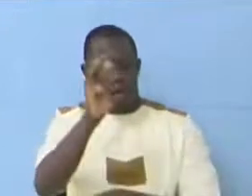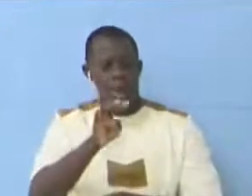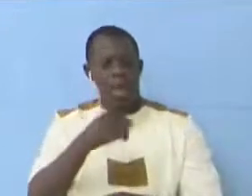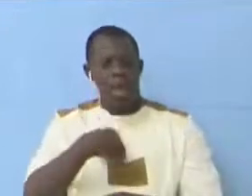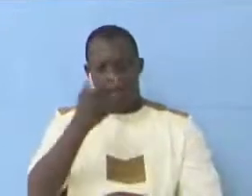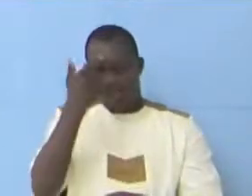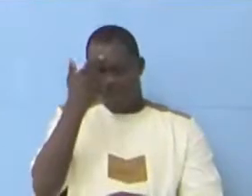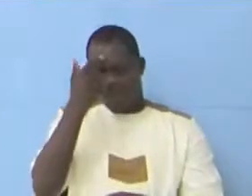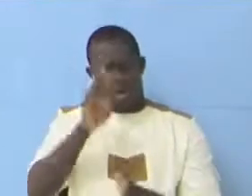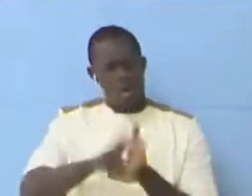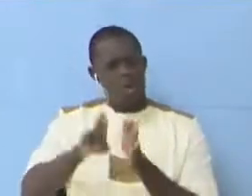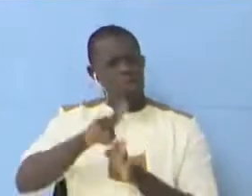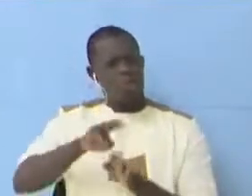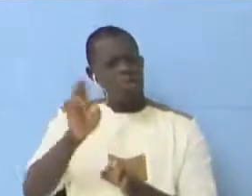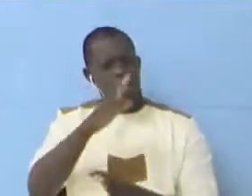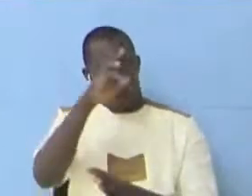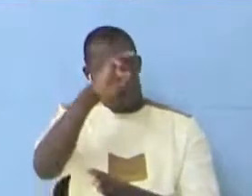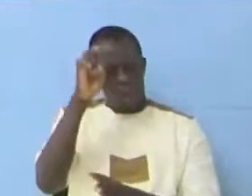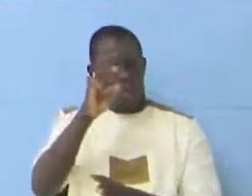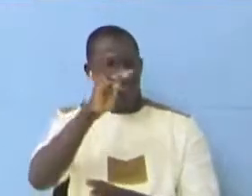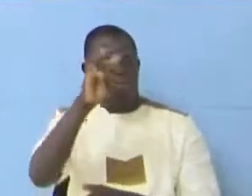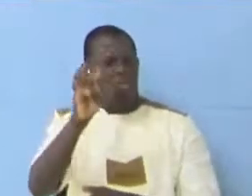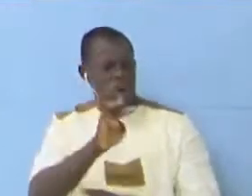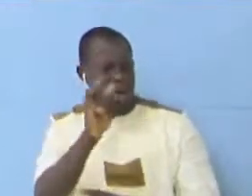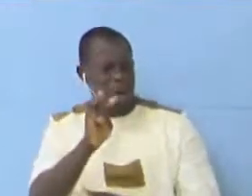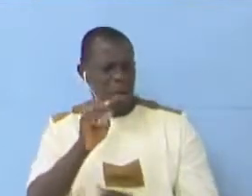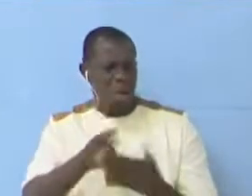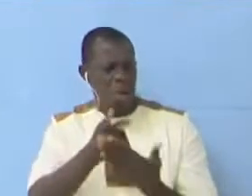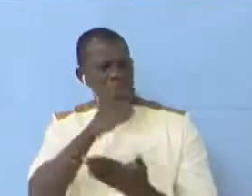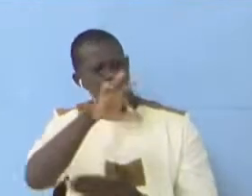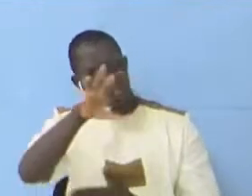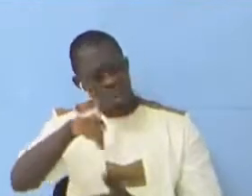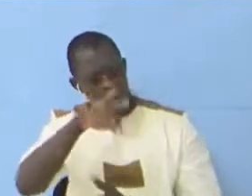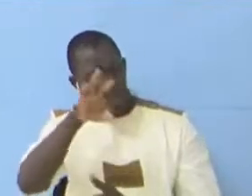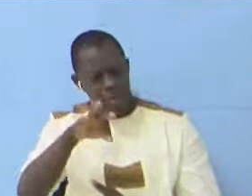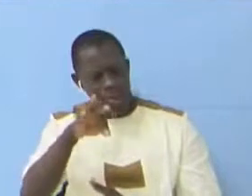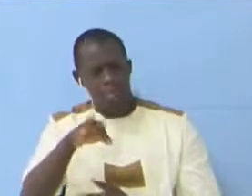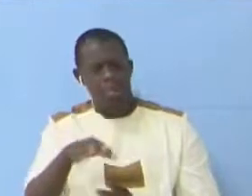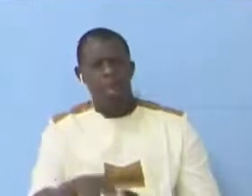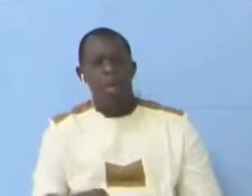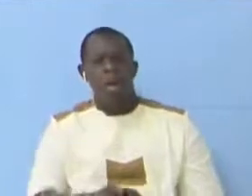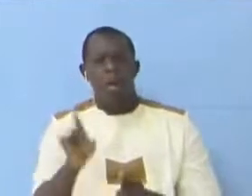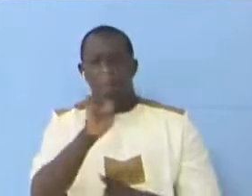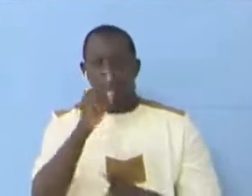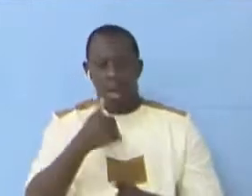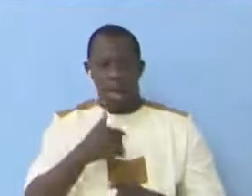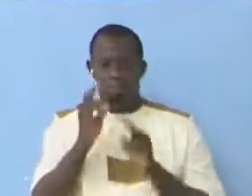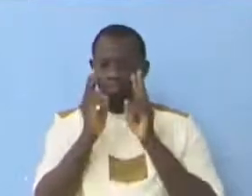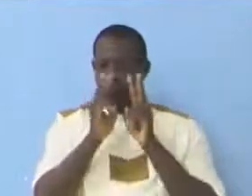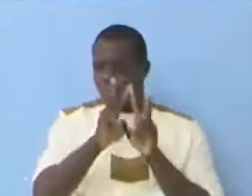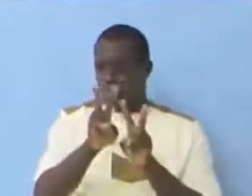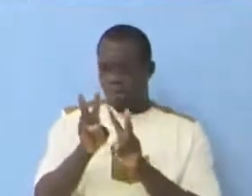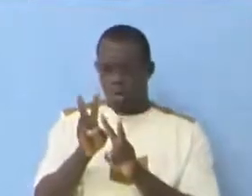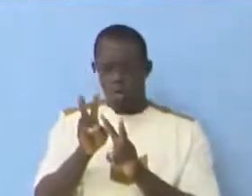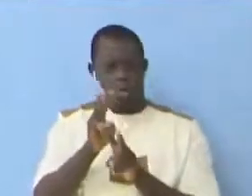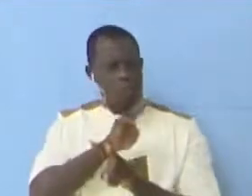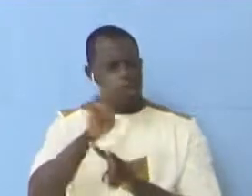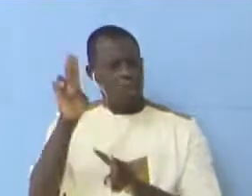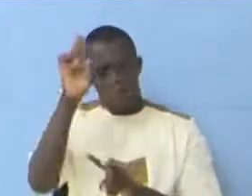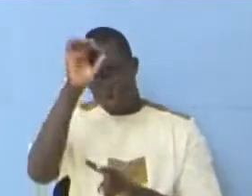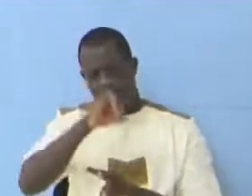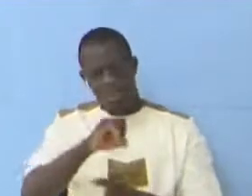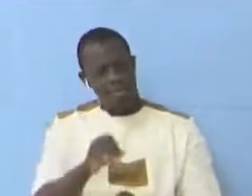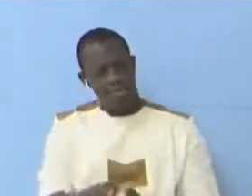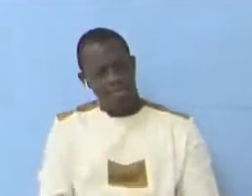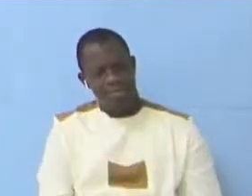or Monday. altine bi ma ñëw nag ci office boobu niki altine wala alxames. What I saw, I couldn't understand. li ma gis